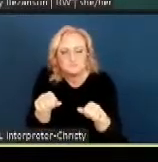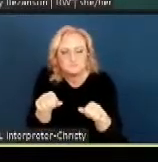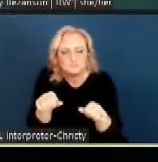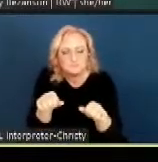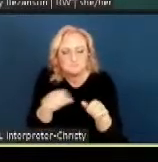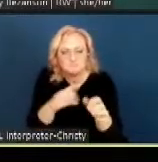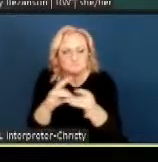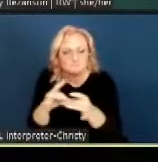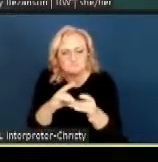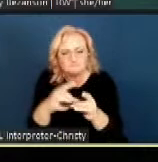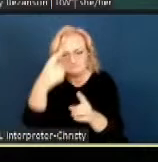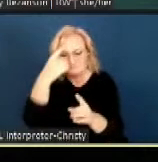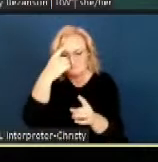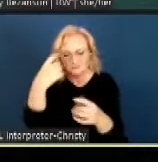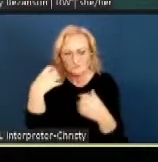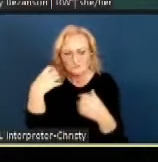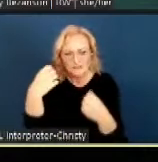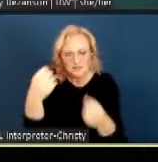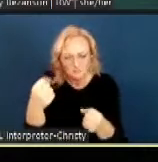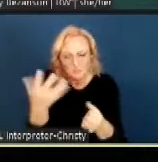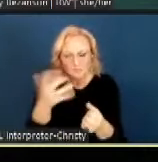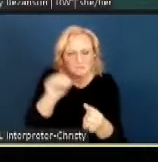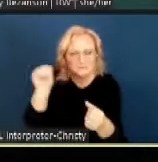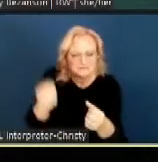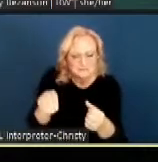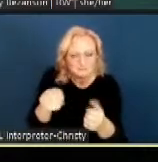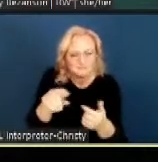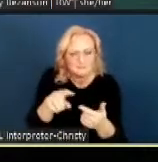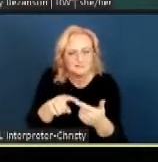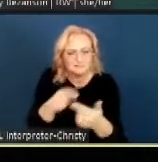health challenges? What percentage have chemical